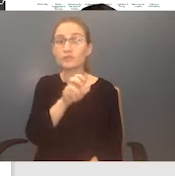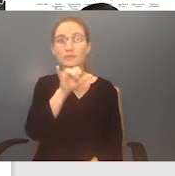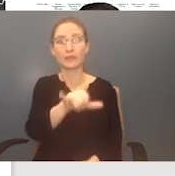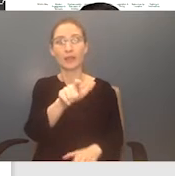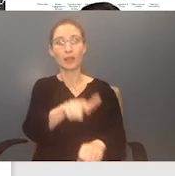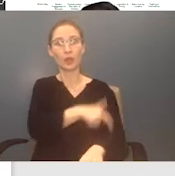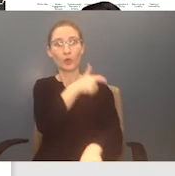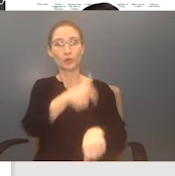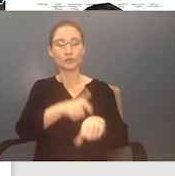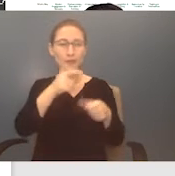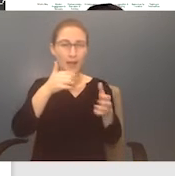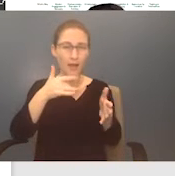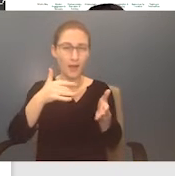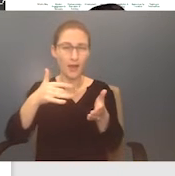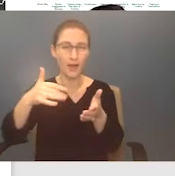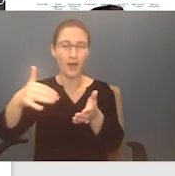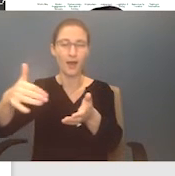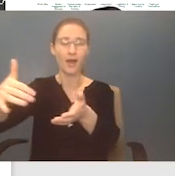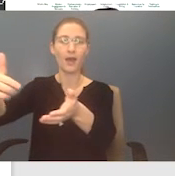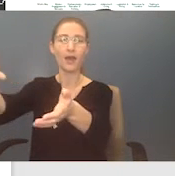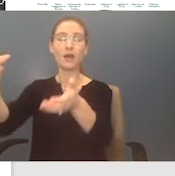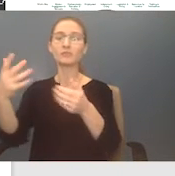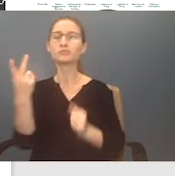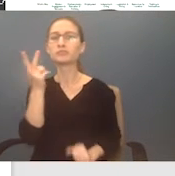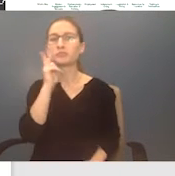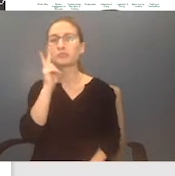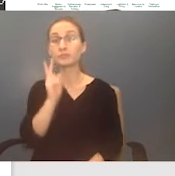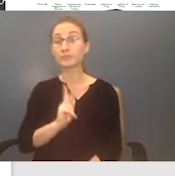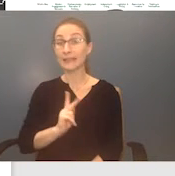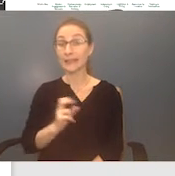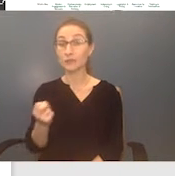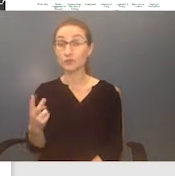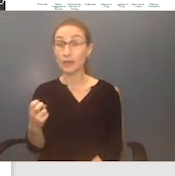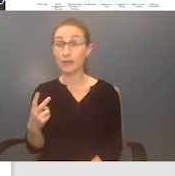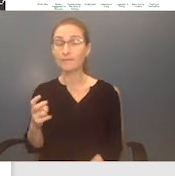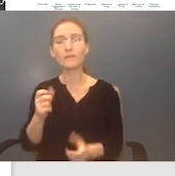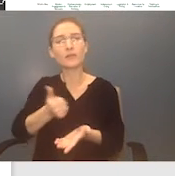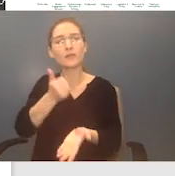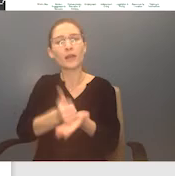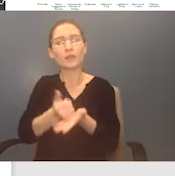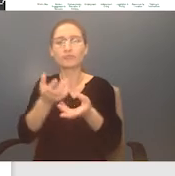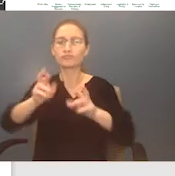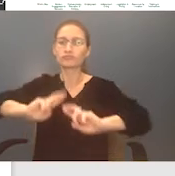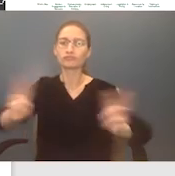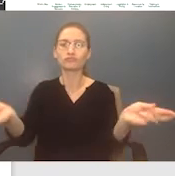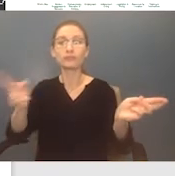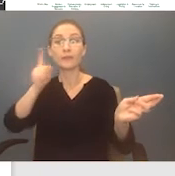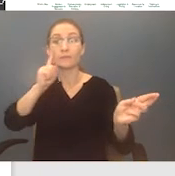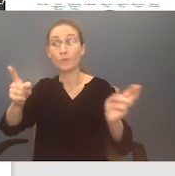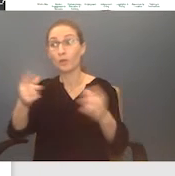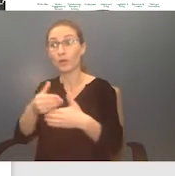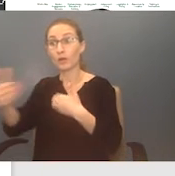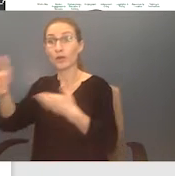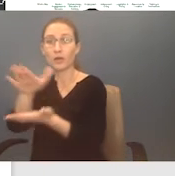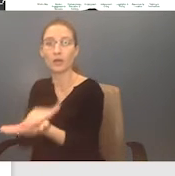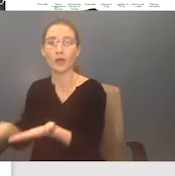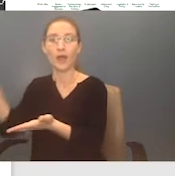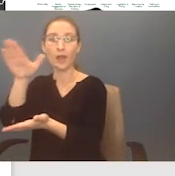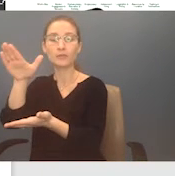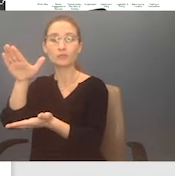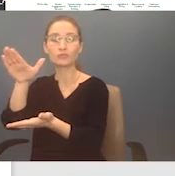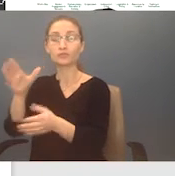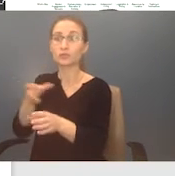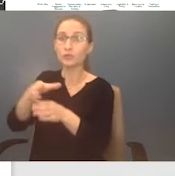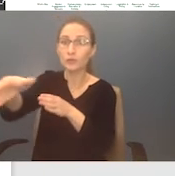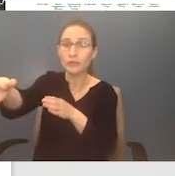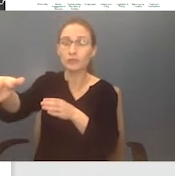long-term detailed research studies to see what is it about K-12 education that helps prepare students to be college, career,